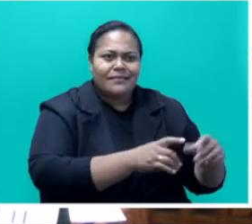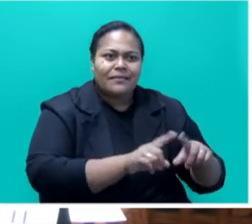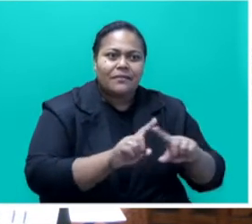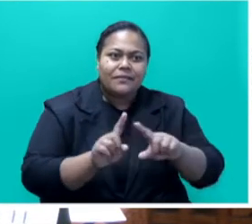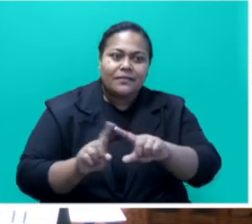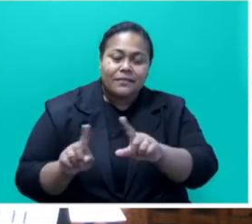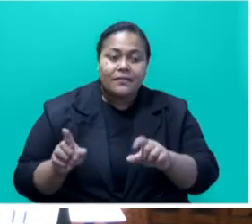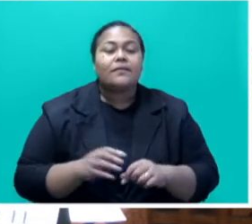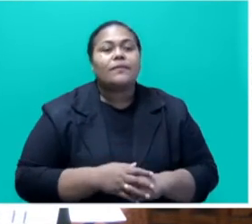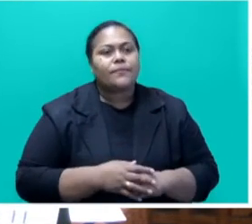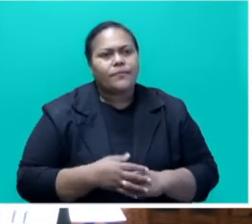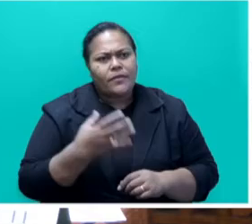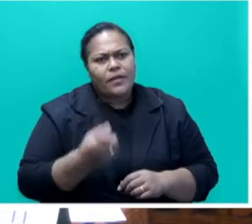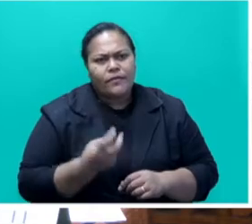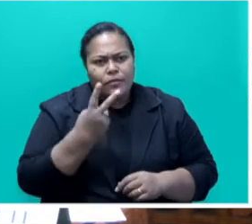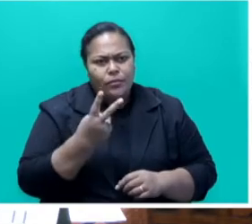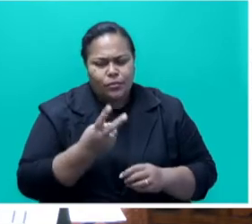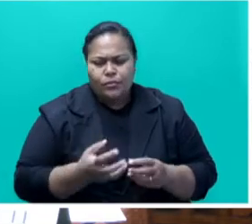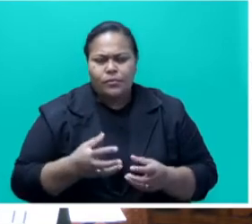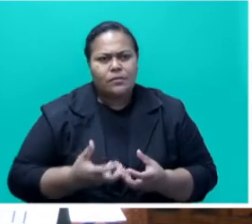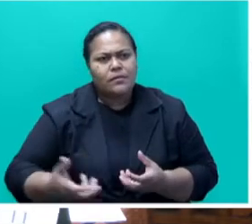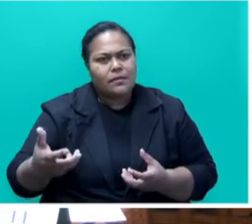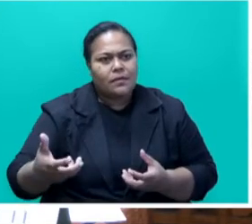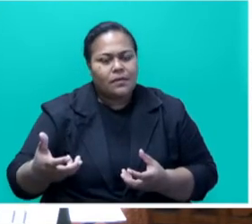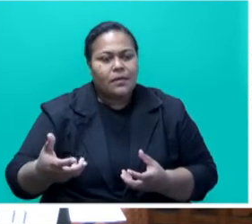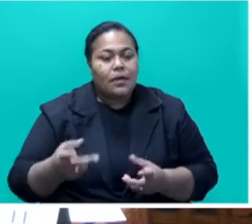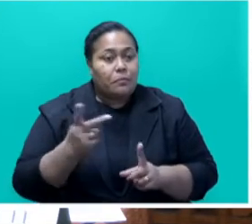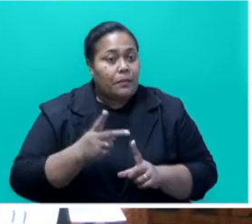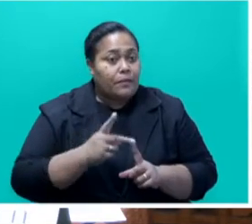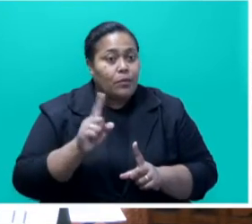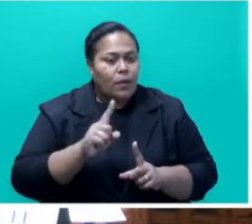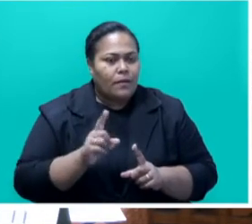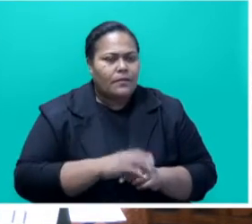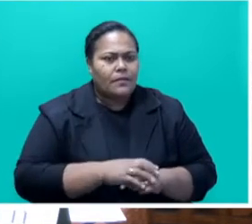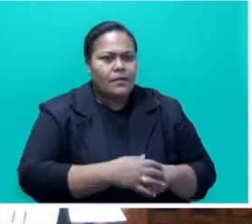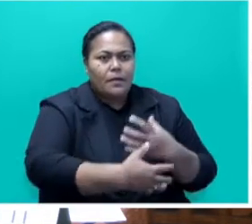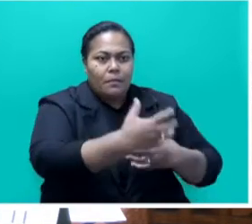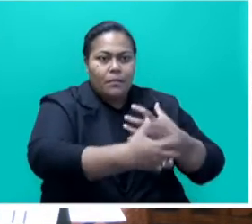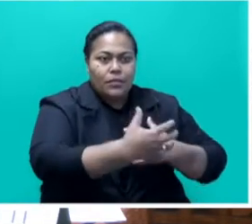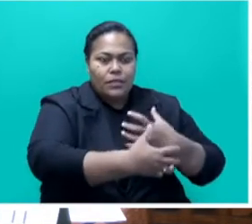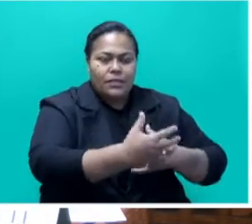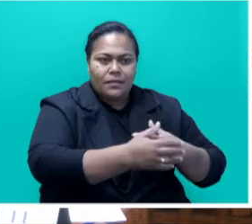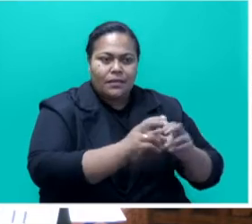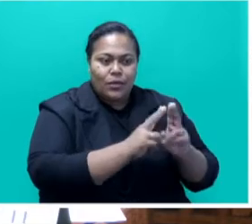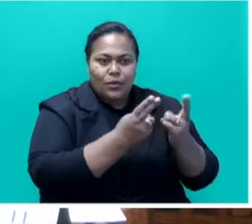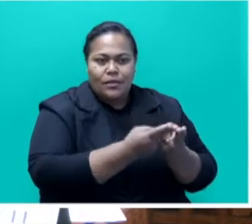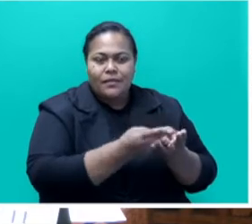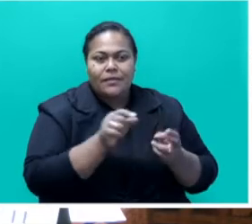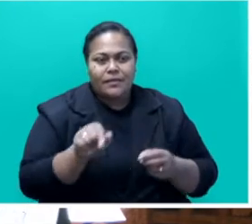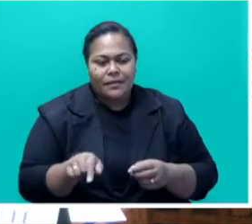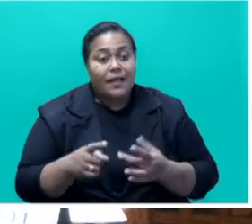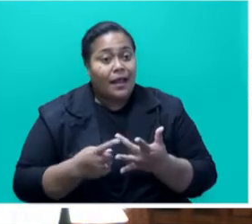operate two accounts for such purposes. One is for the plant unit, for the TMA, and the other one is